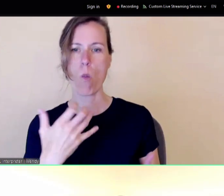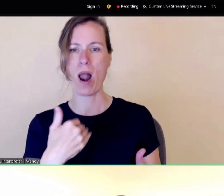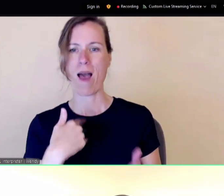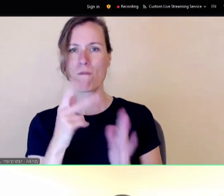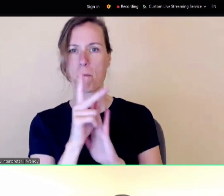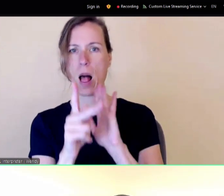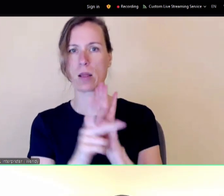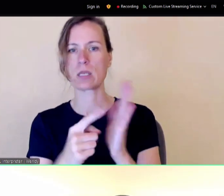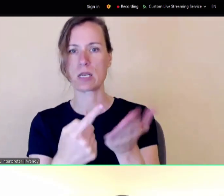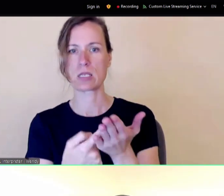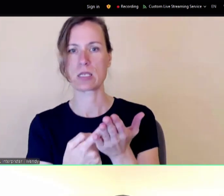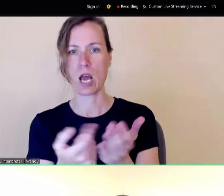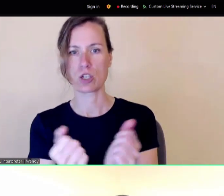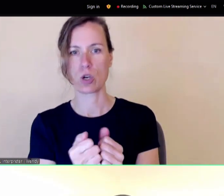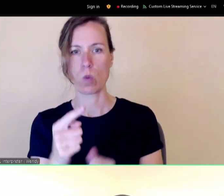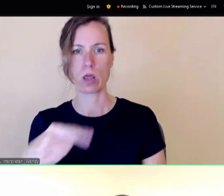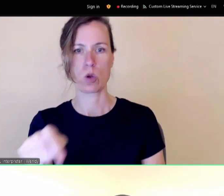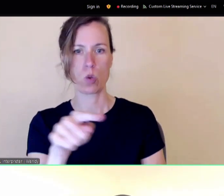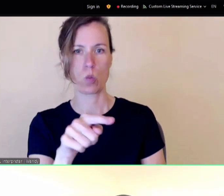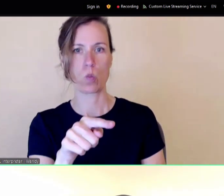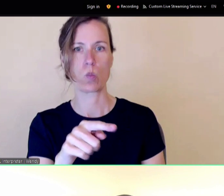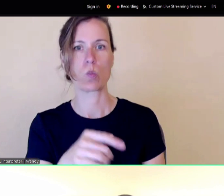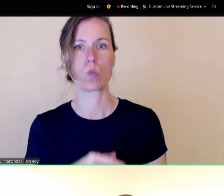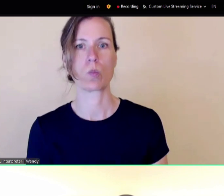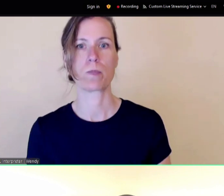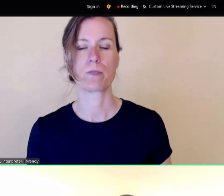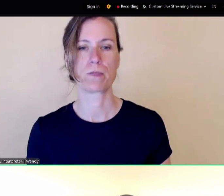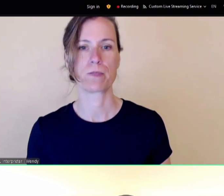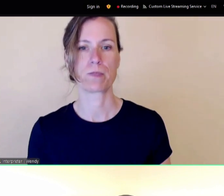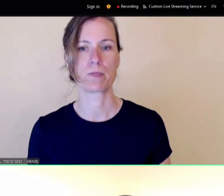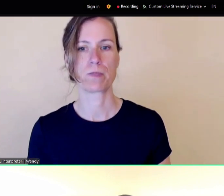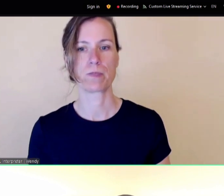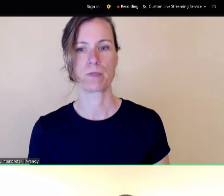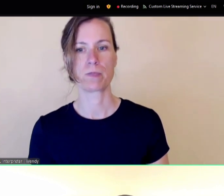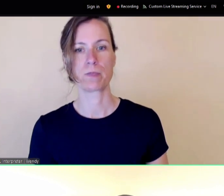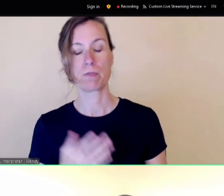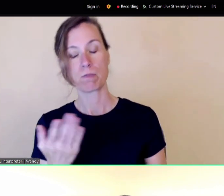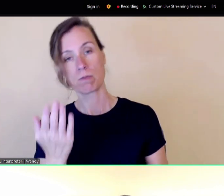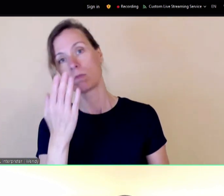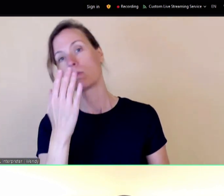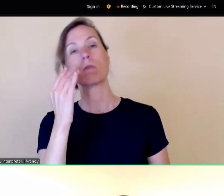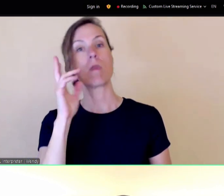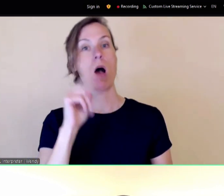discussion with you all. I don't, unless you all deem it necessary,